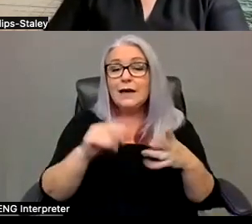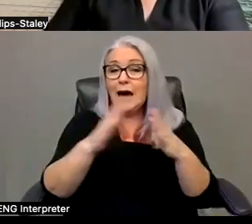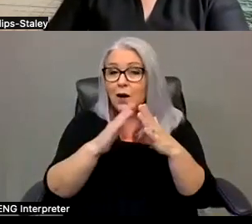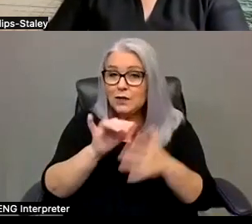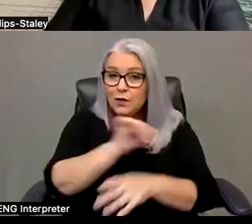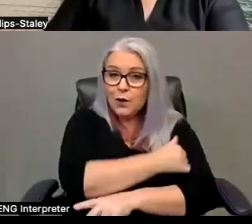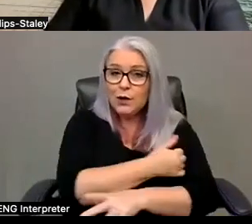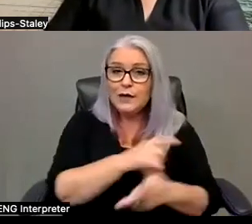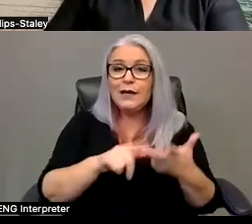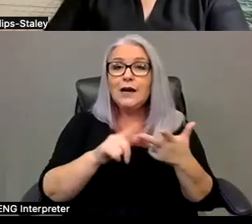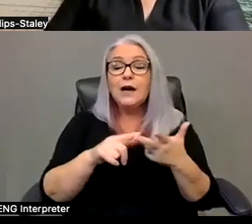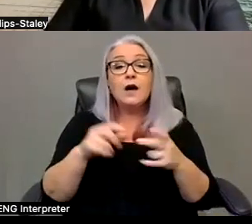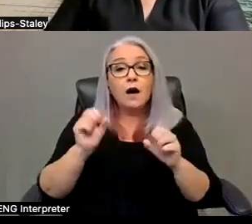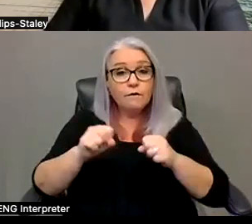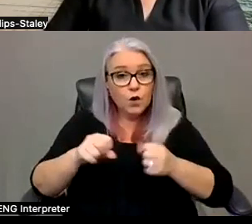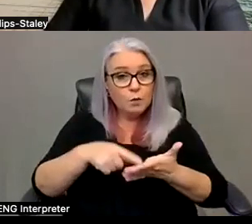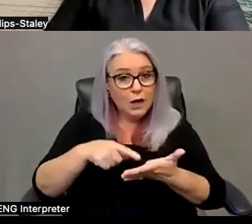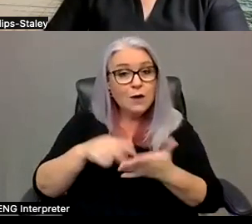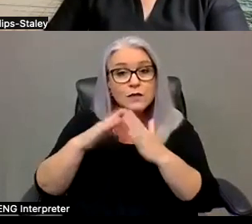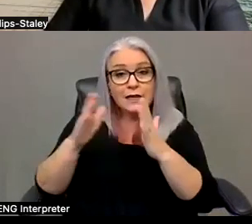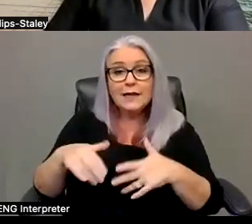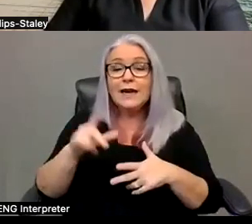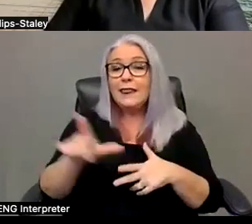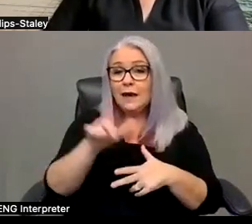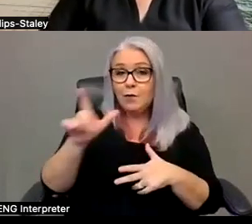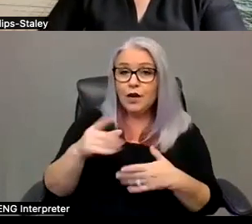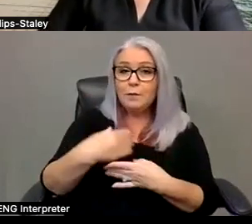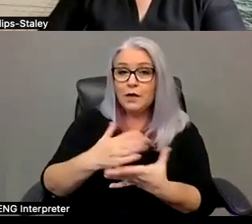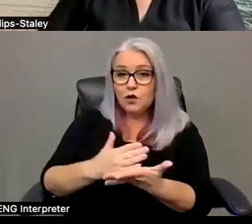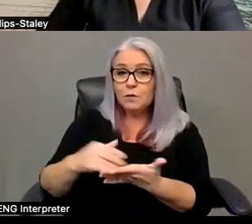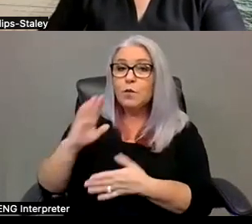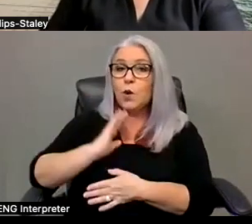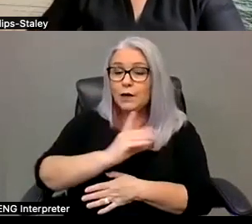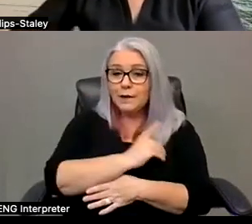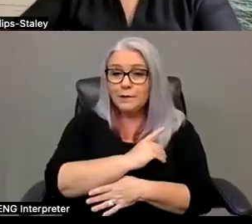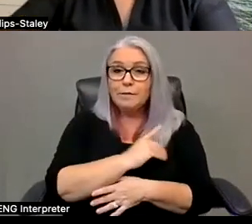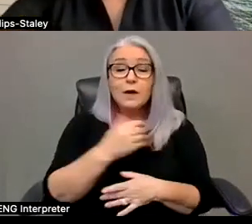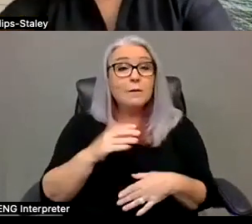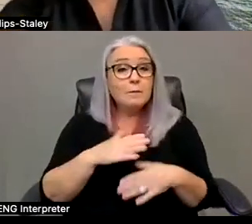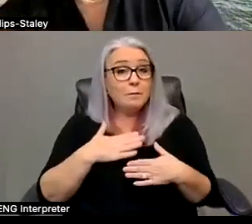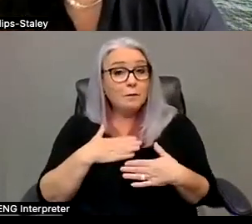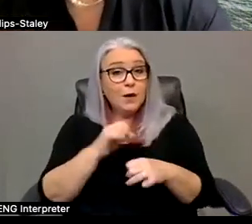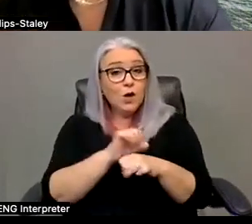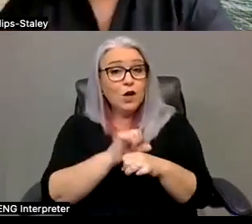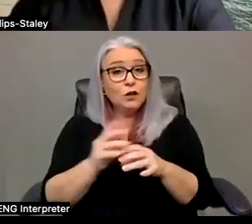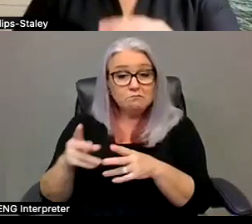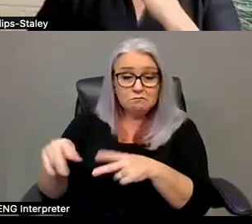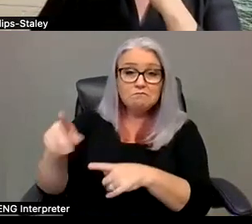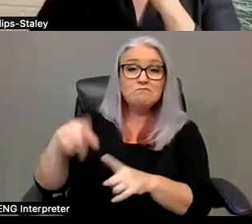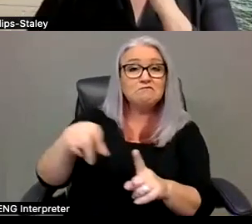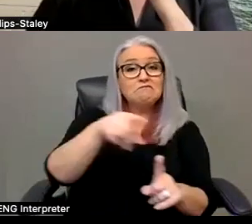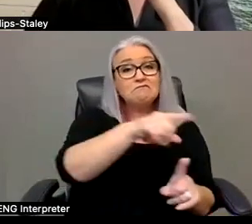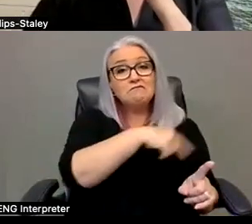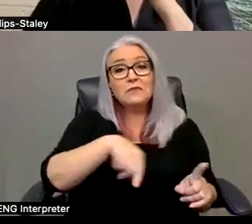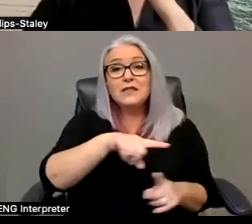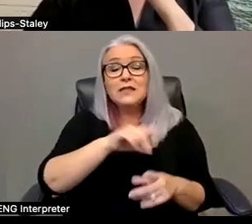Authority, the Affordable Housing Task Force, Library Budget Board. My work with these various groups has given me an in-depth exposure to the understanding of the